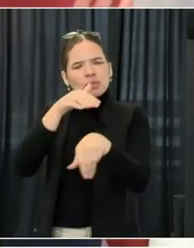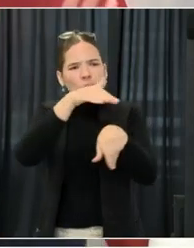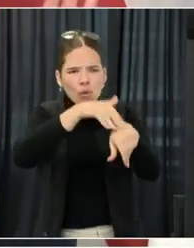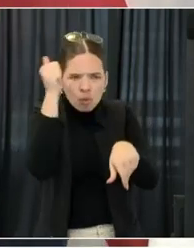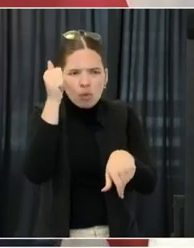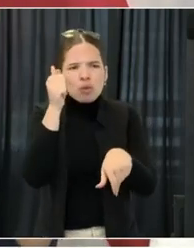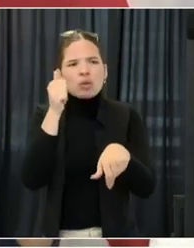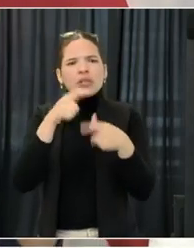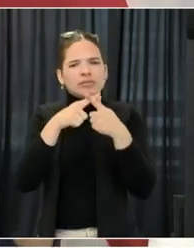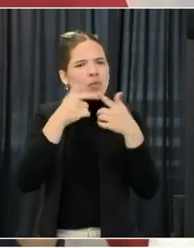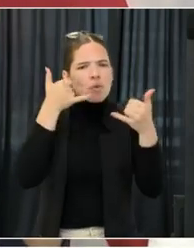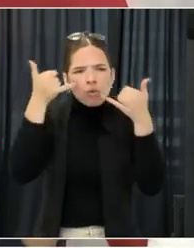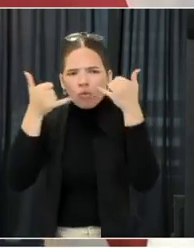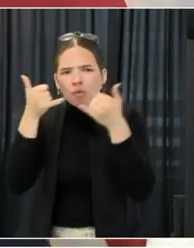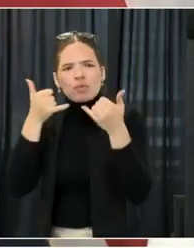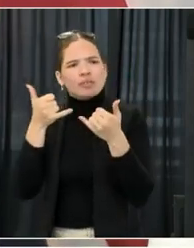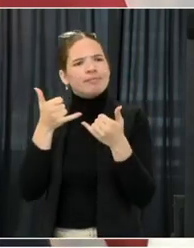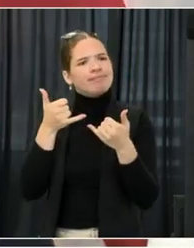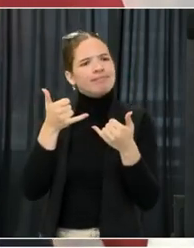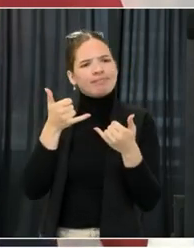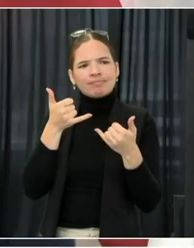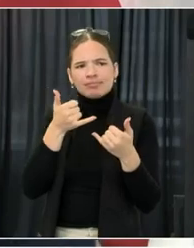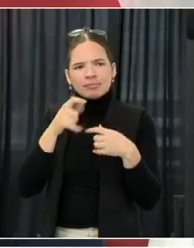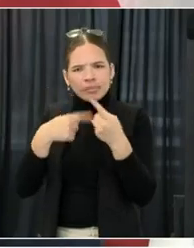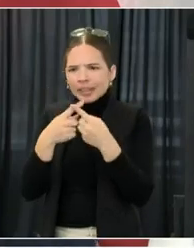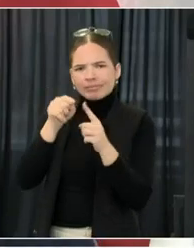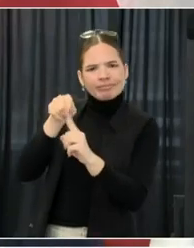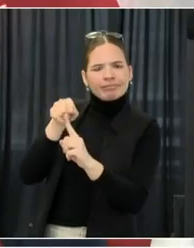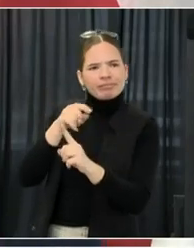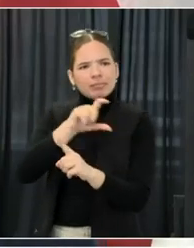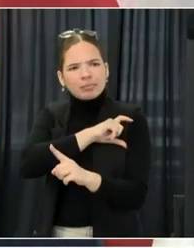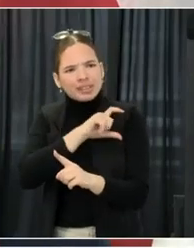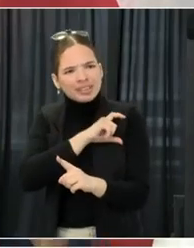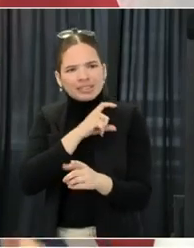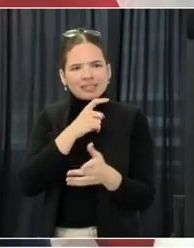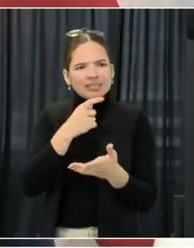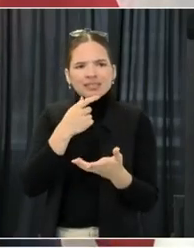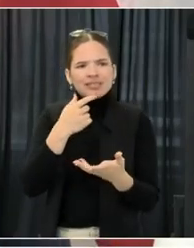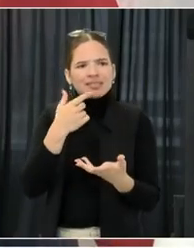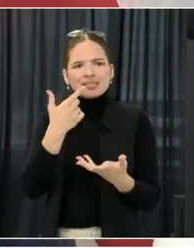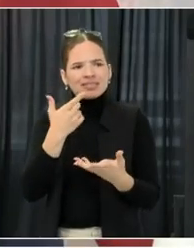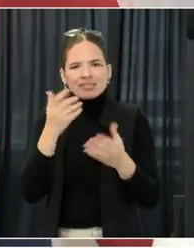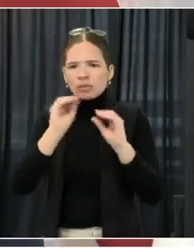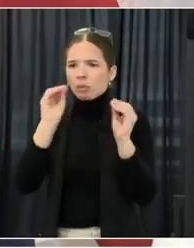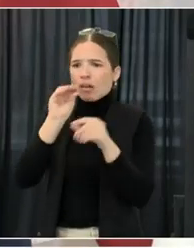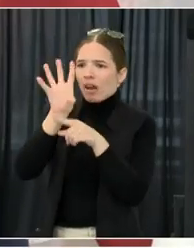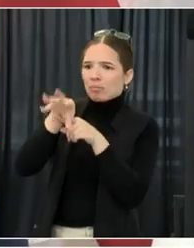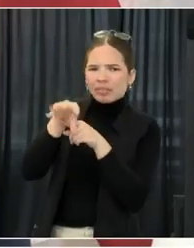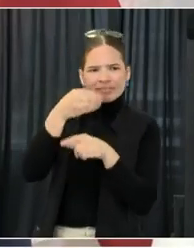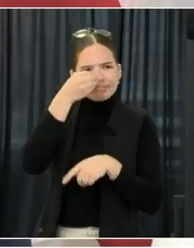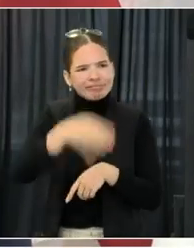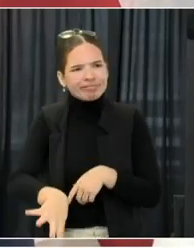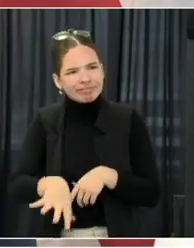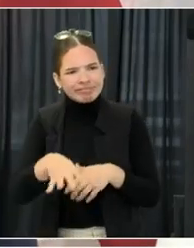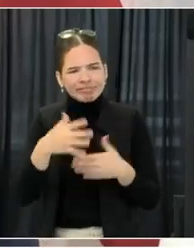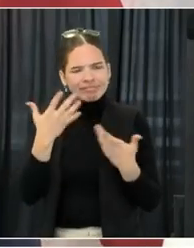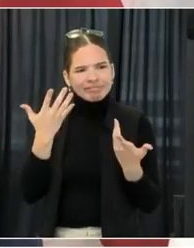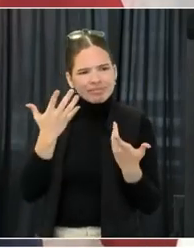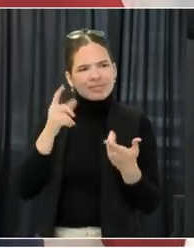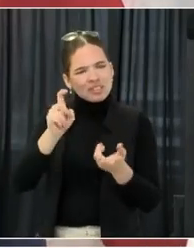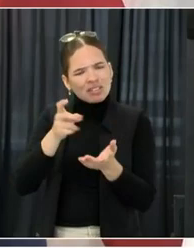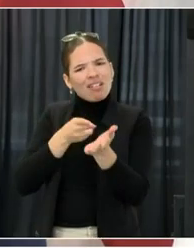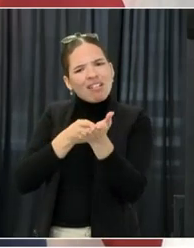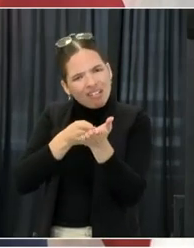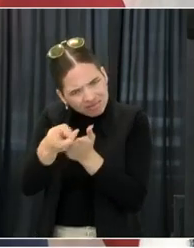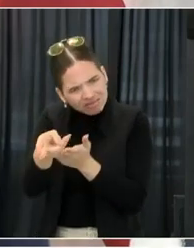have had any cameras in the room because that's how important I think it was to have a candid conversation with people so that they